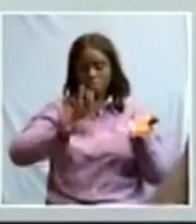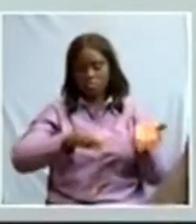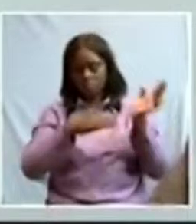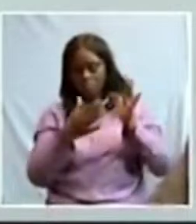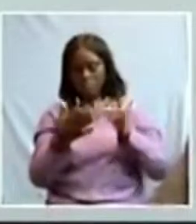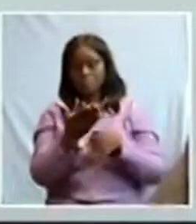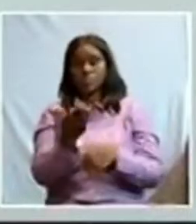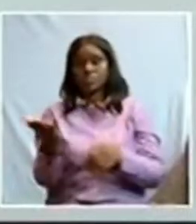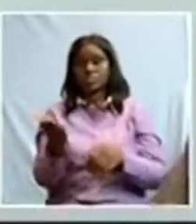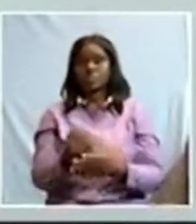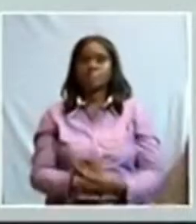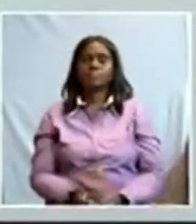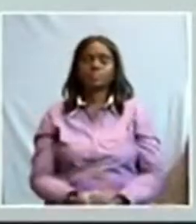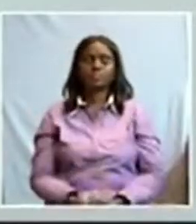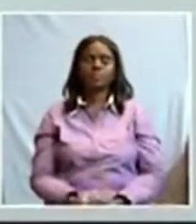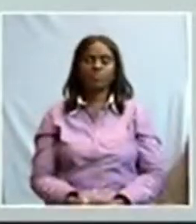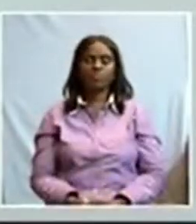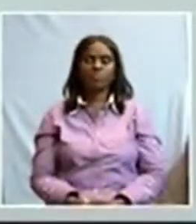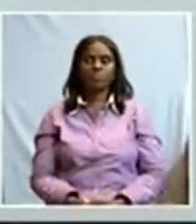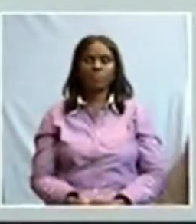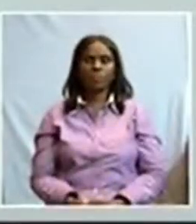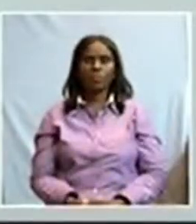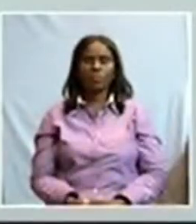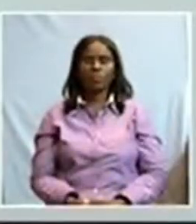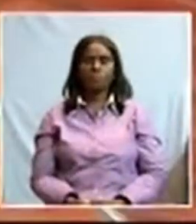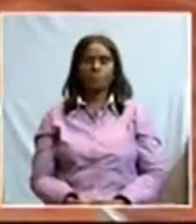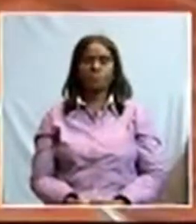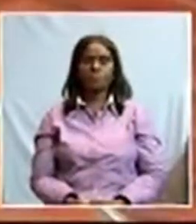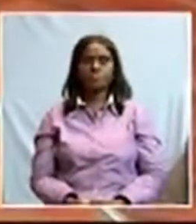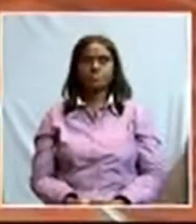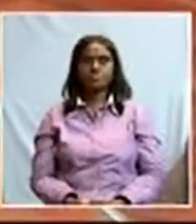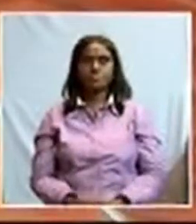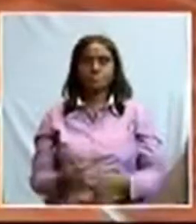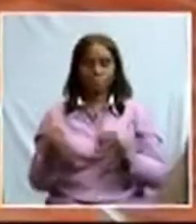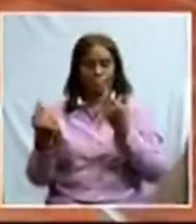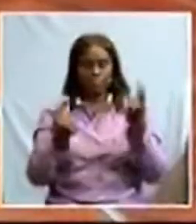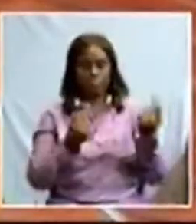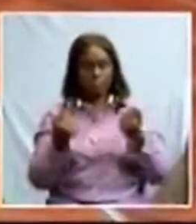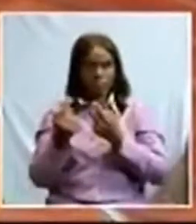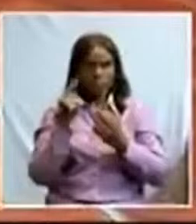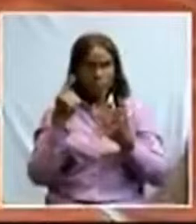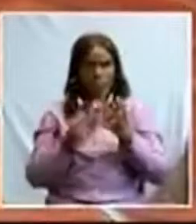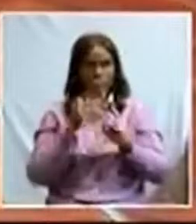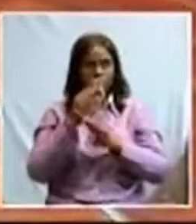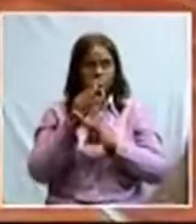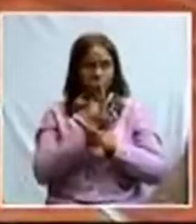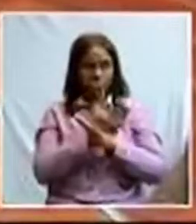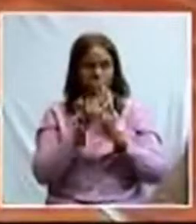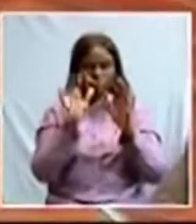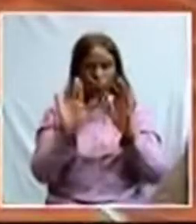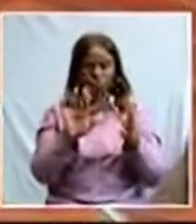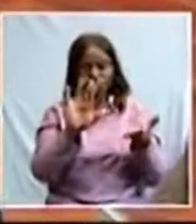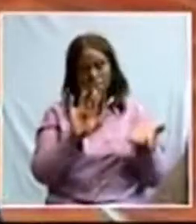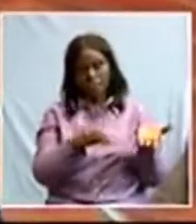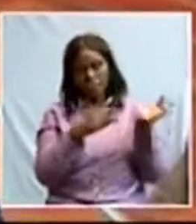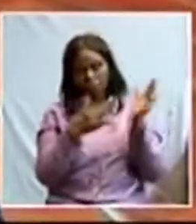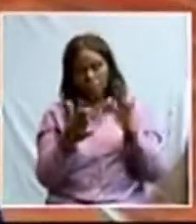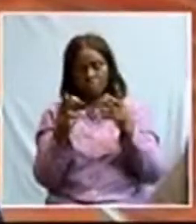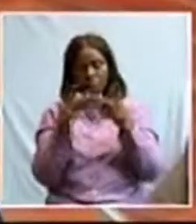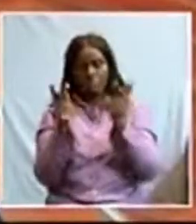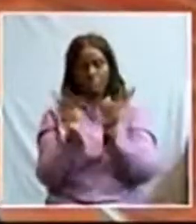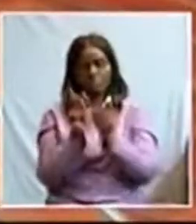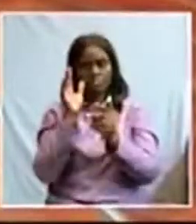them? Chair, the correct situation is that before the desks went to that